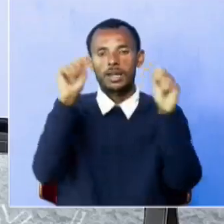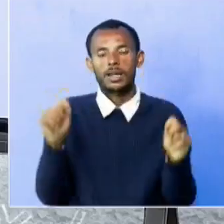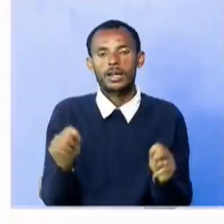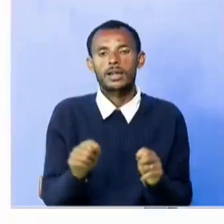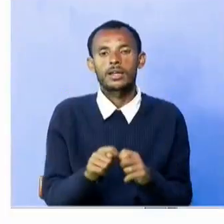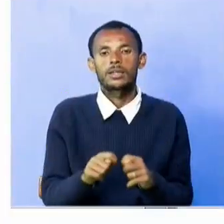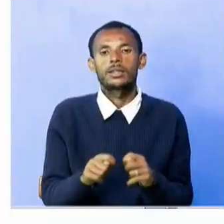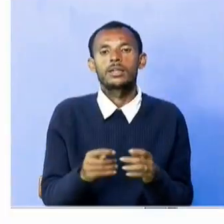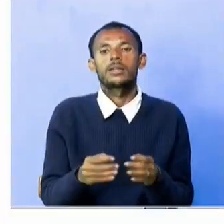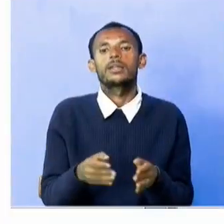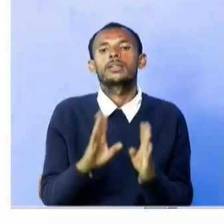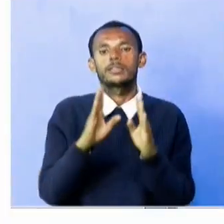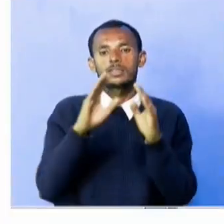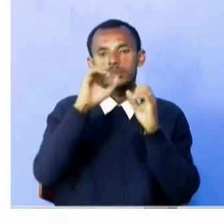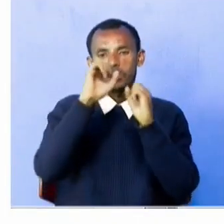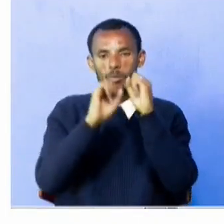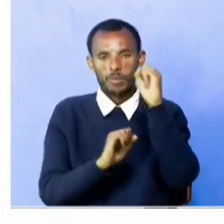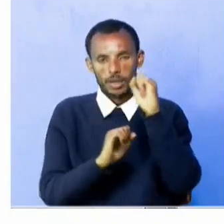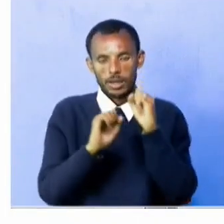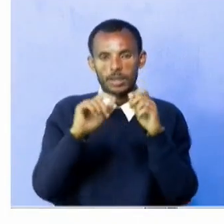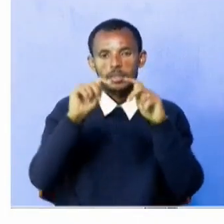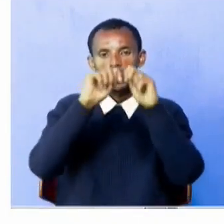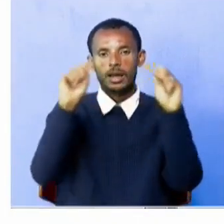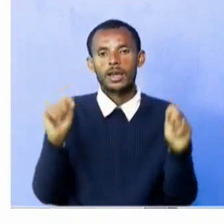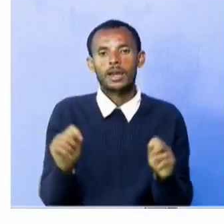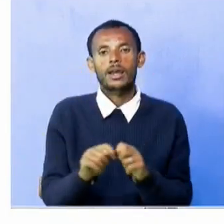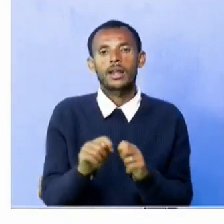Let's compare triangle ABC